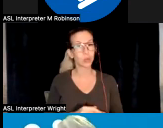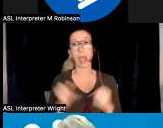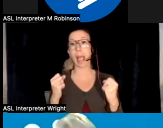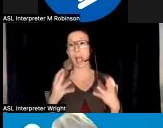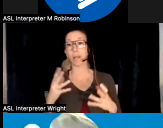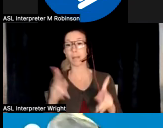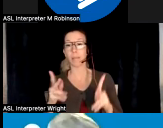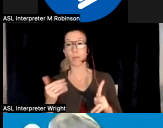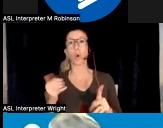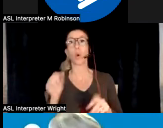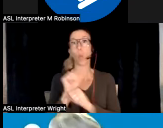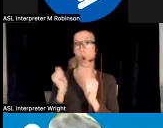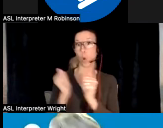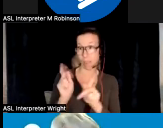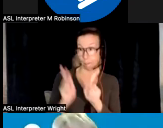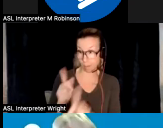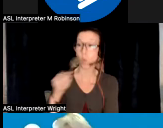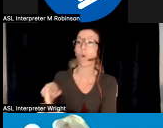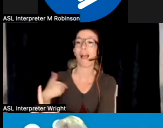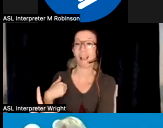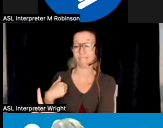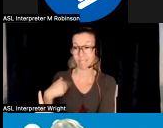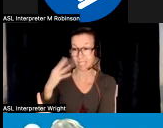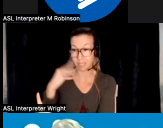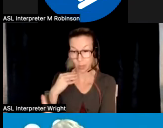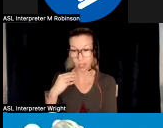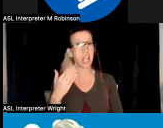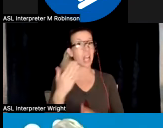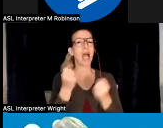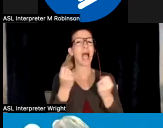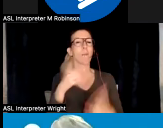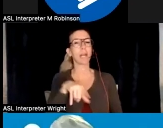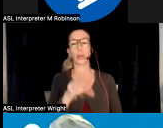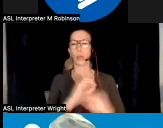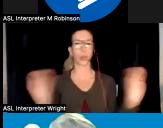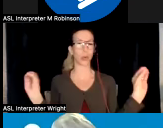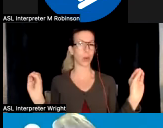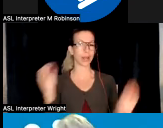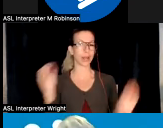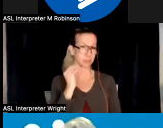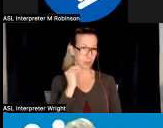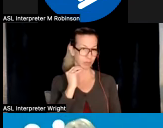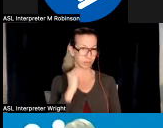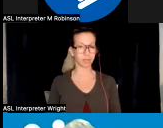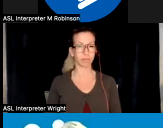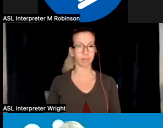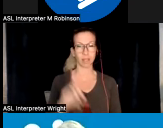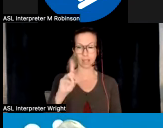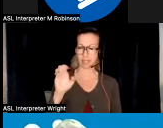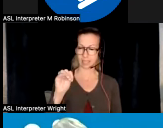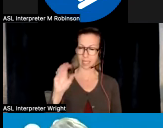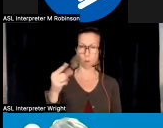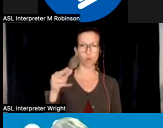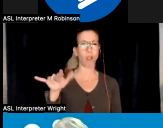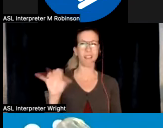people have had no direct experience with the issue? Demographics, especially in our rural areas, right? Demographics become, well, it's